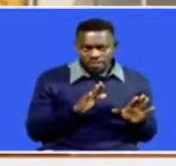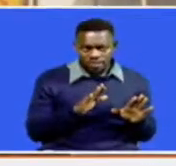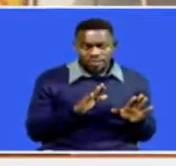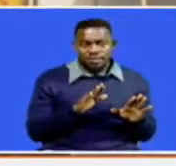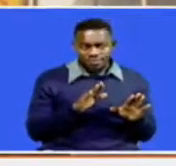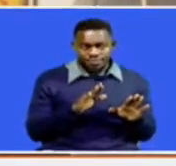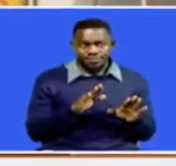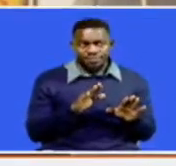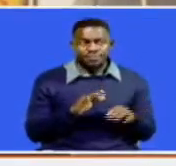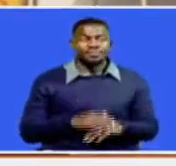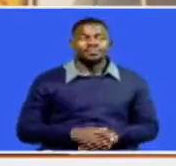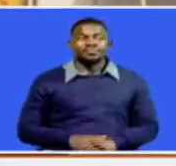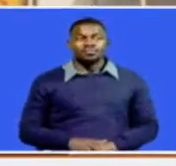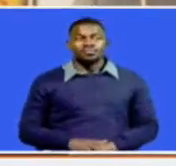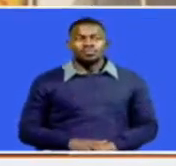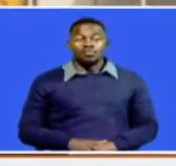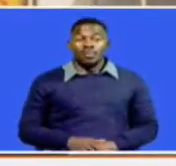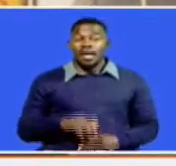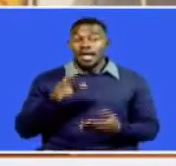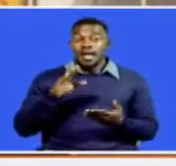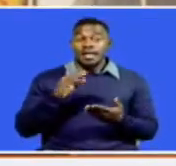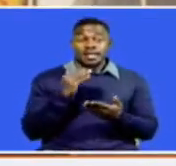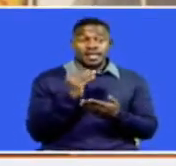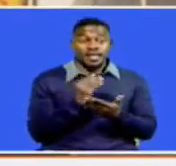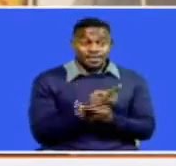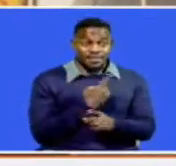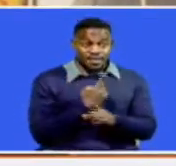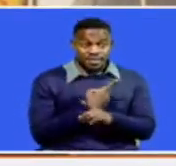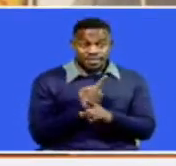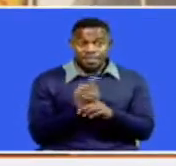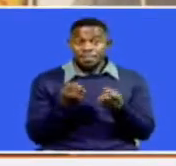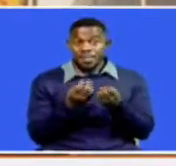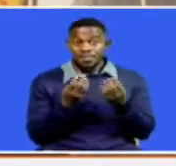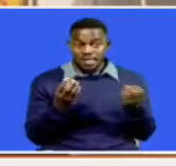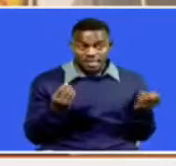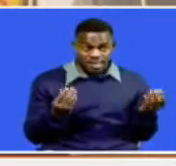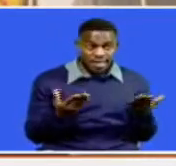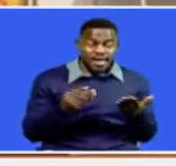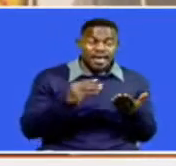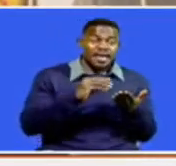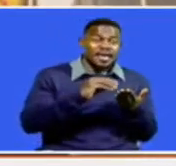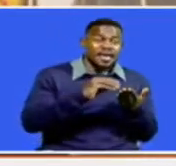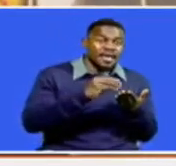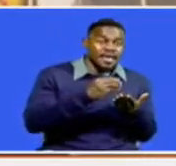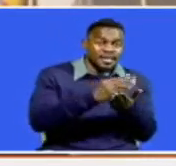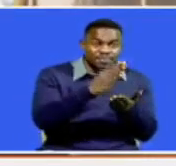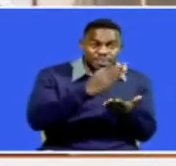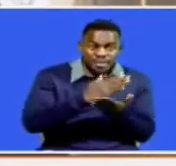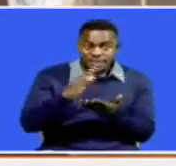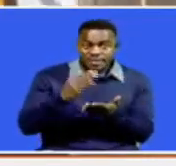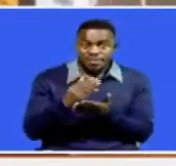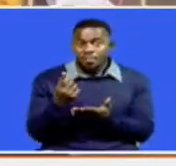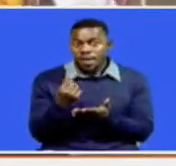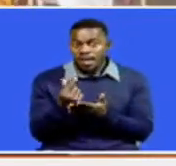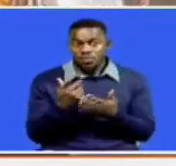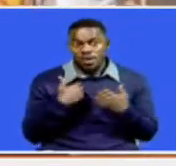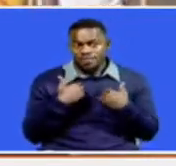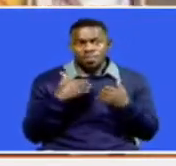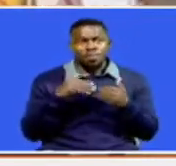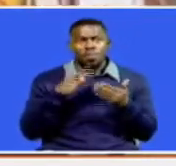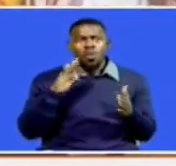that because of the expenses involved, we have had a challenge in raising finances, given